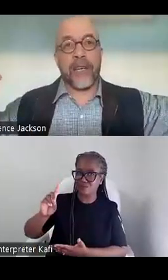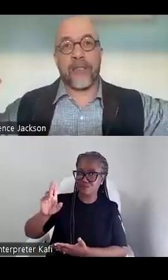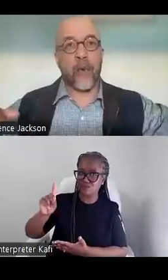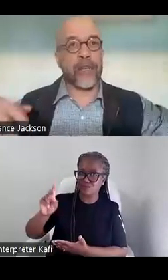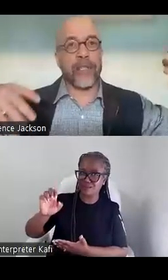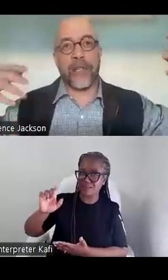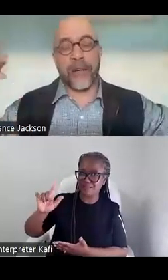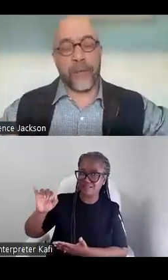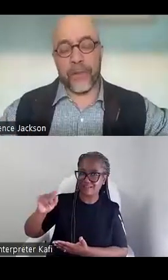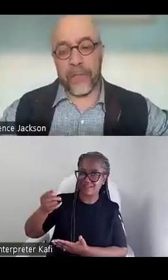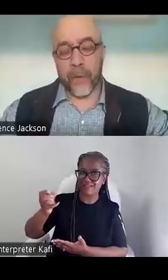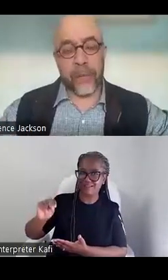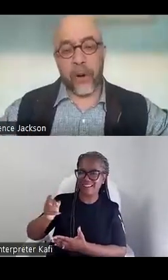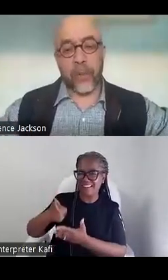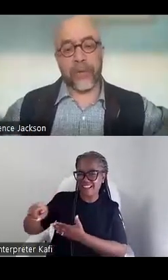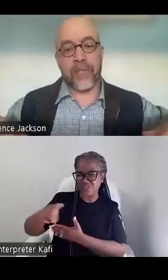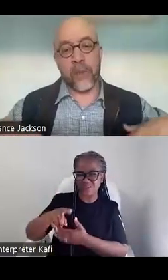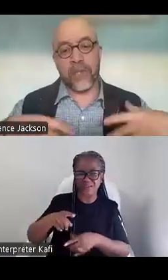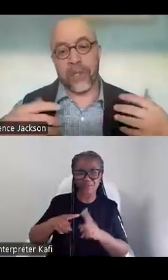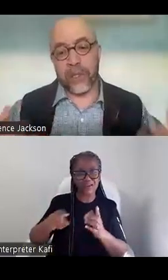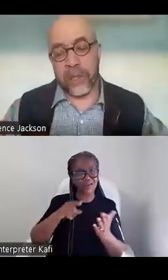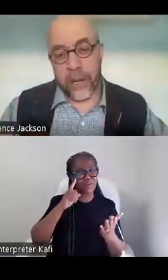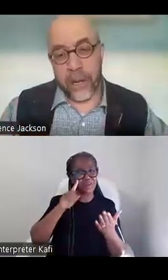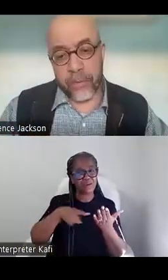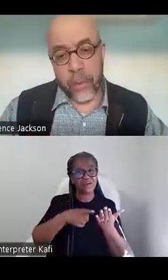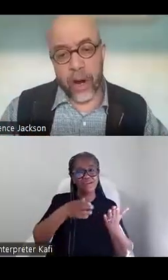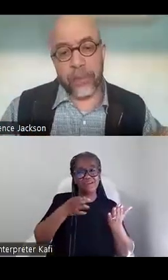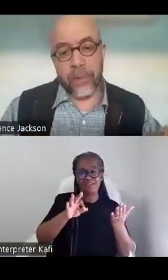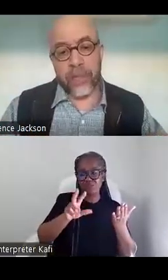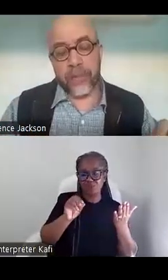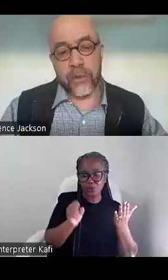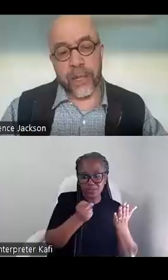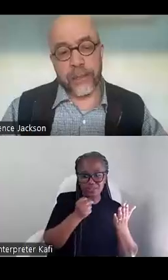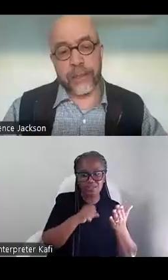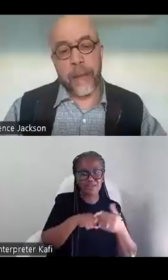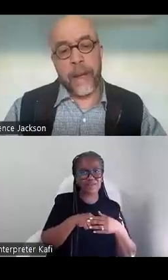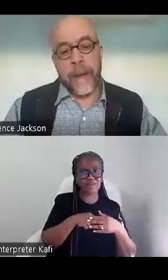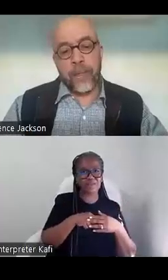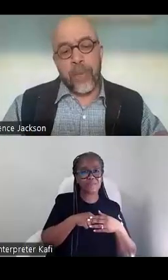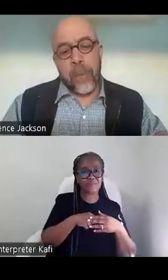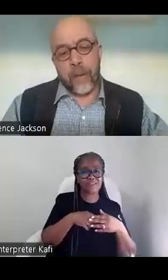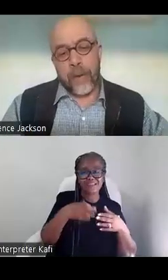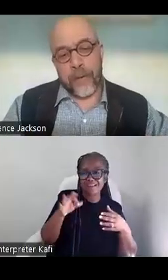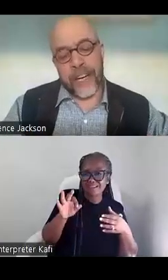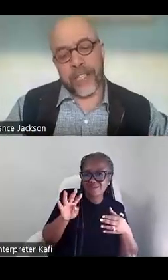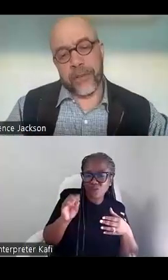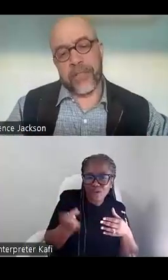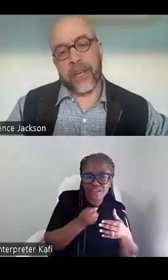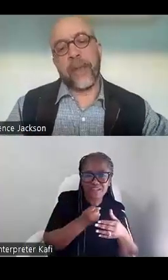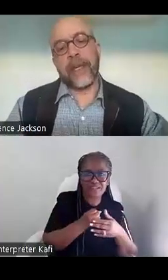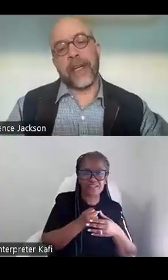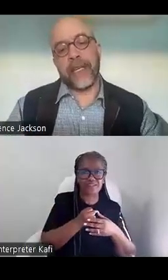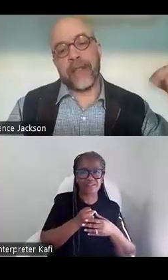and the 1940s is like, it's a great moment of so much of the remarkable music of Duke Ellington. But when Frazier